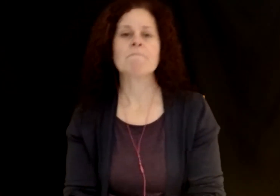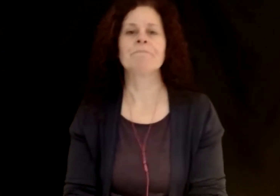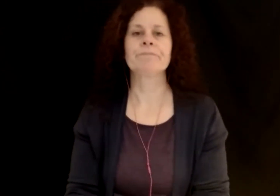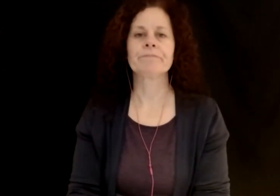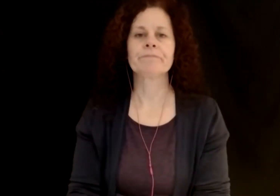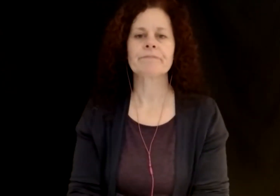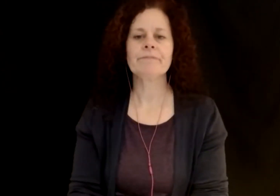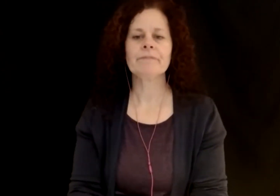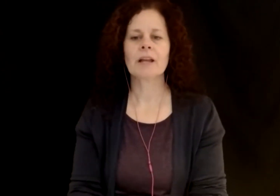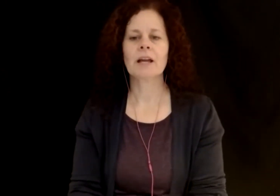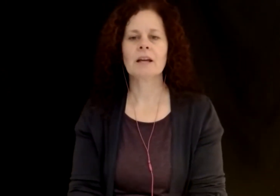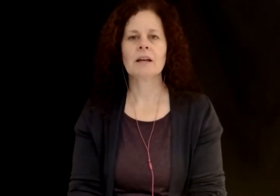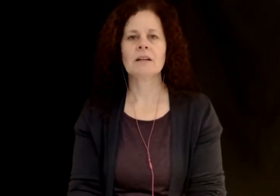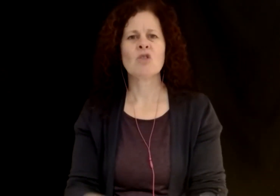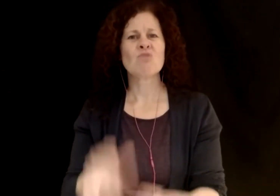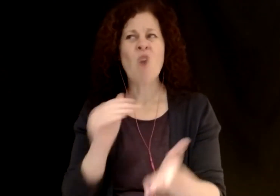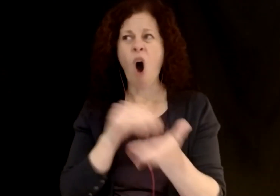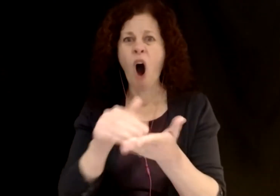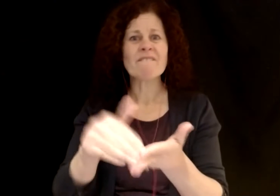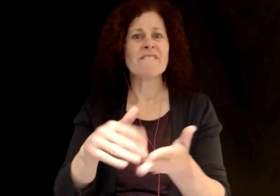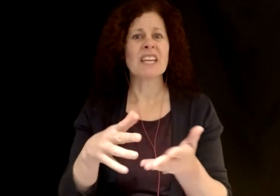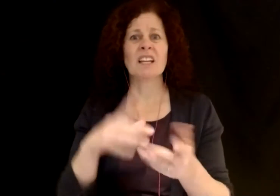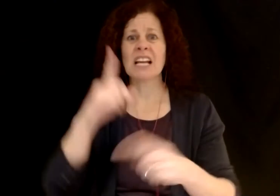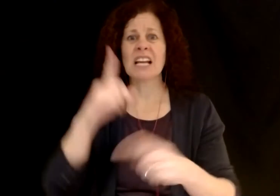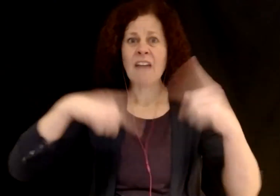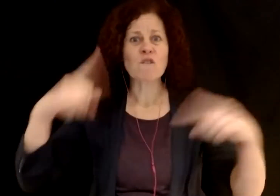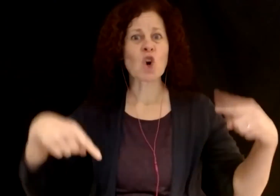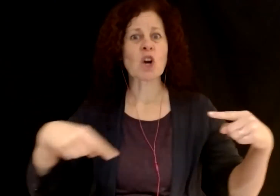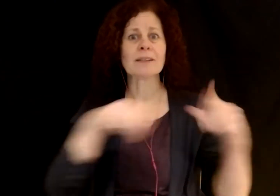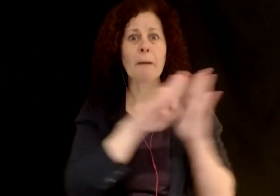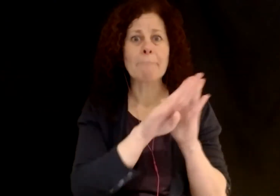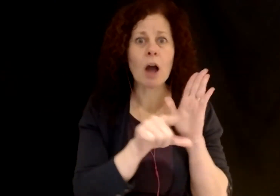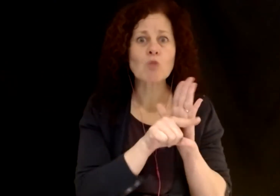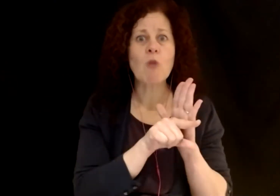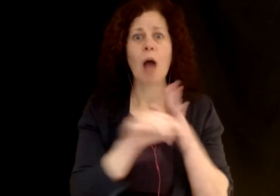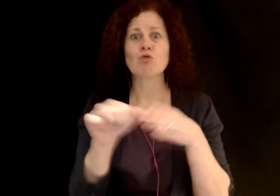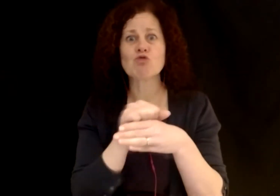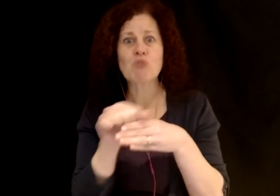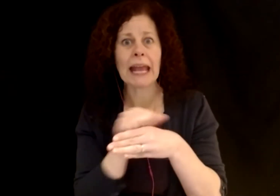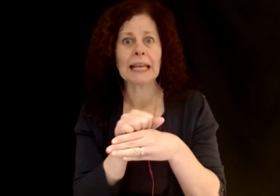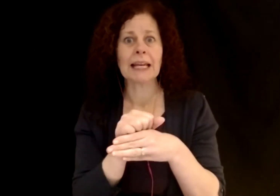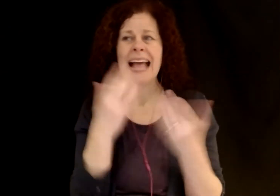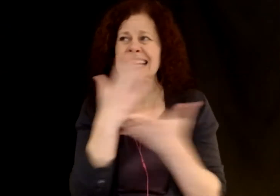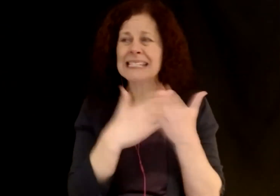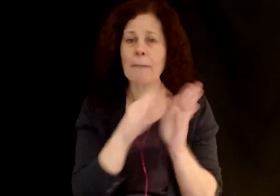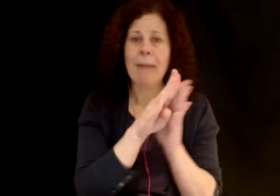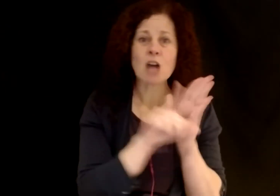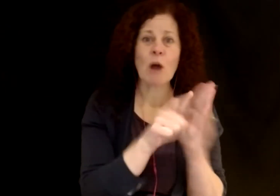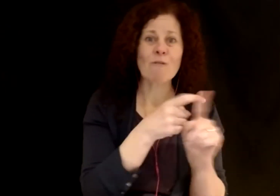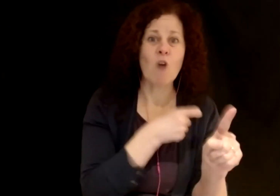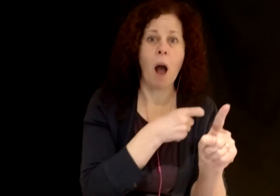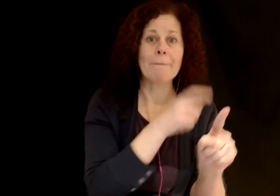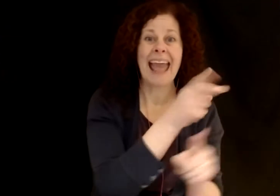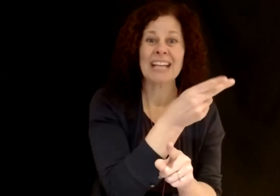come from often diverse backgrounds and training, as Richard mentioned, a lot of them from HR, engineers,